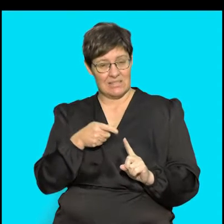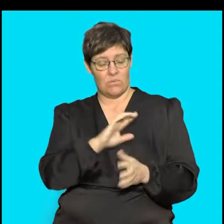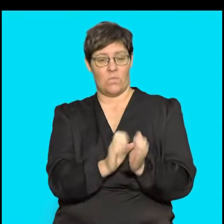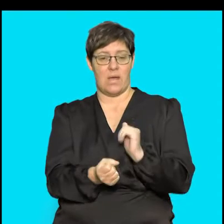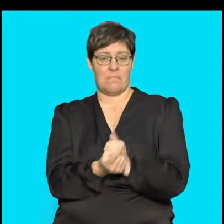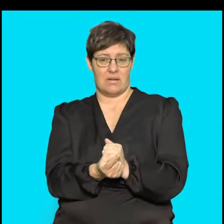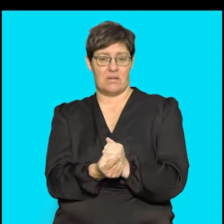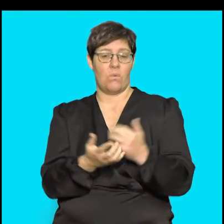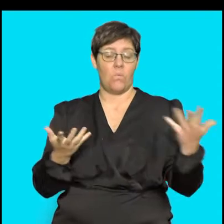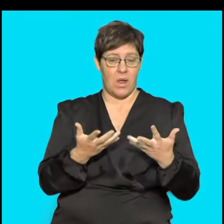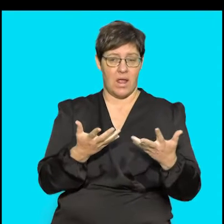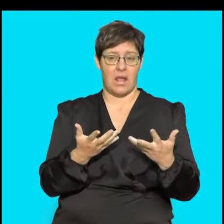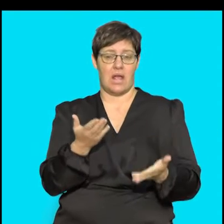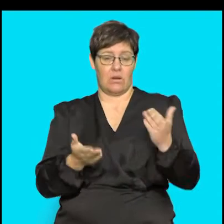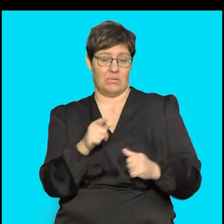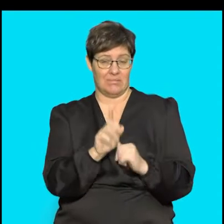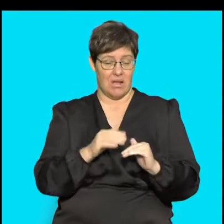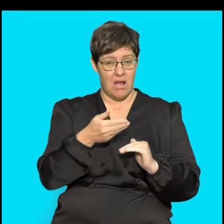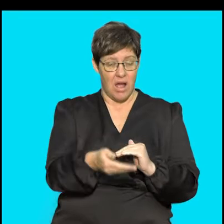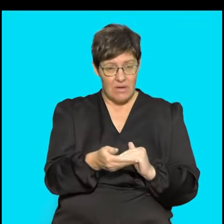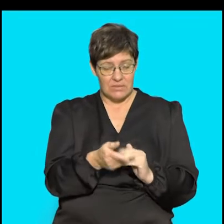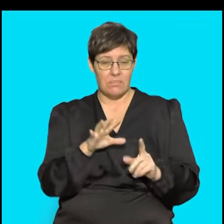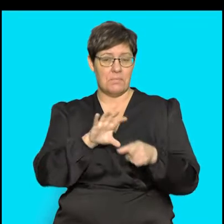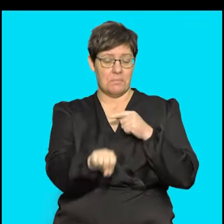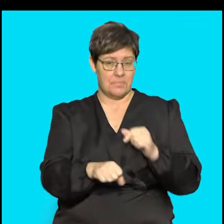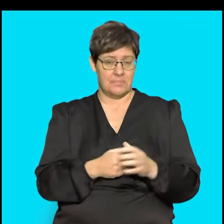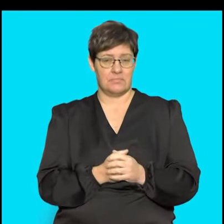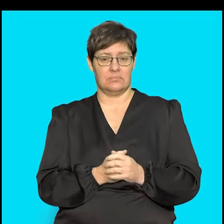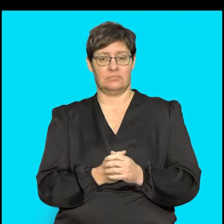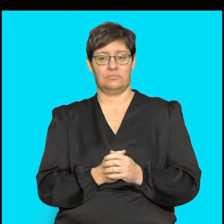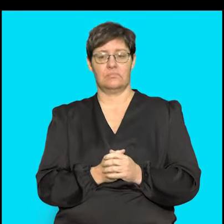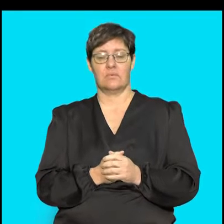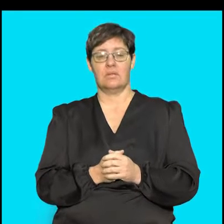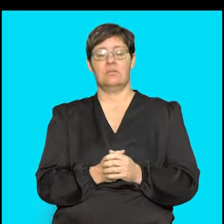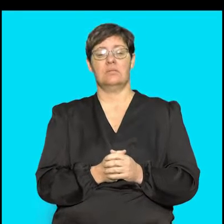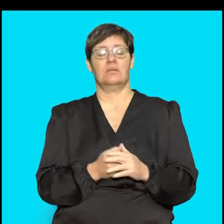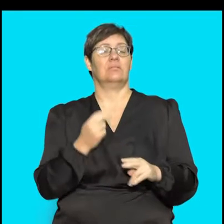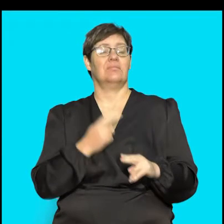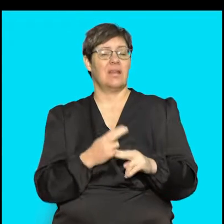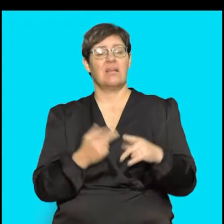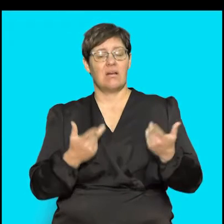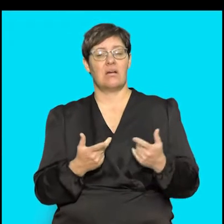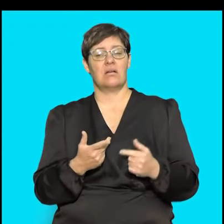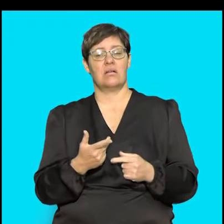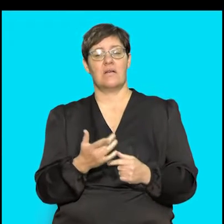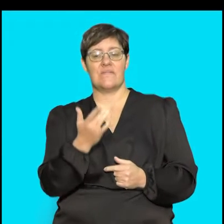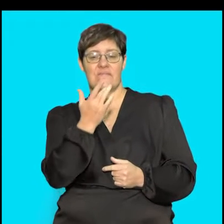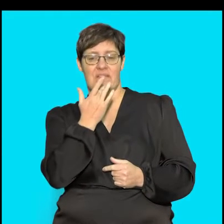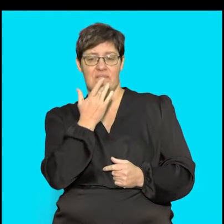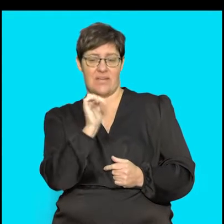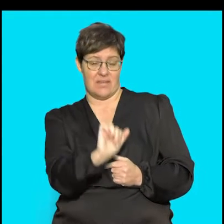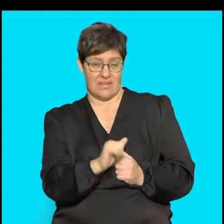is what's going to happen at equilibrium after equilibrium has been reached. And then we're going to talk a lot about the